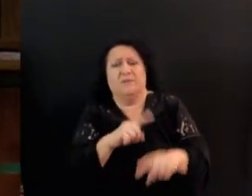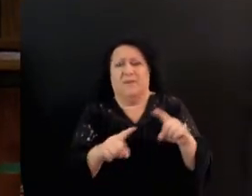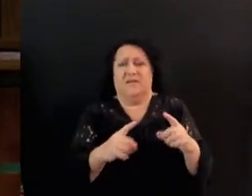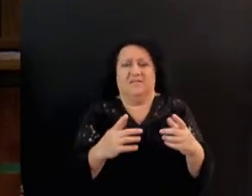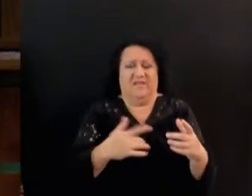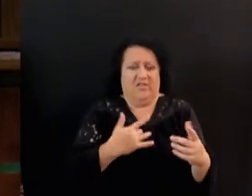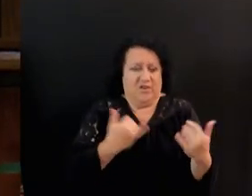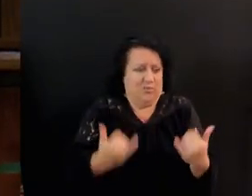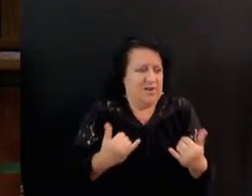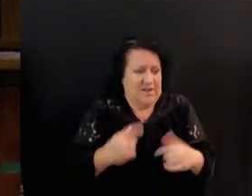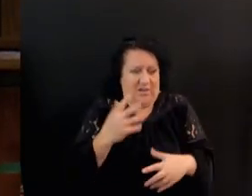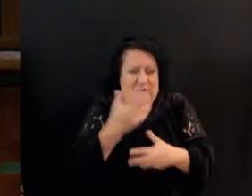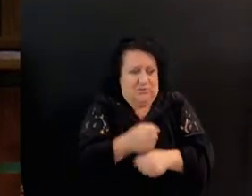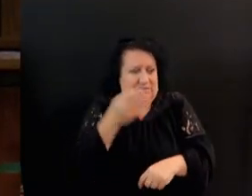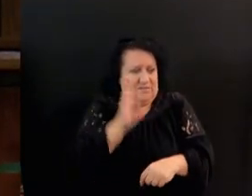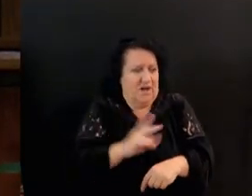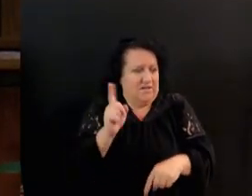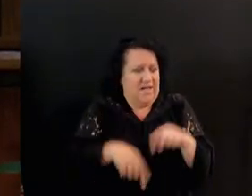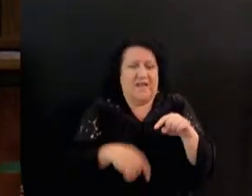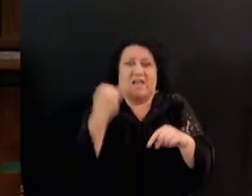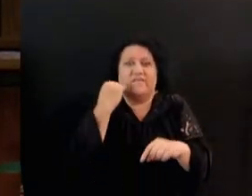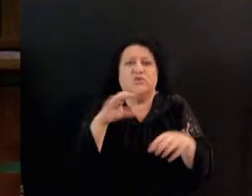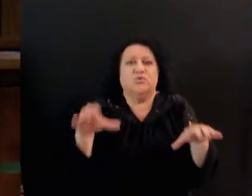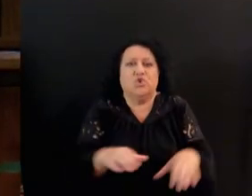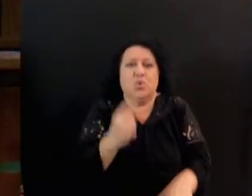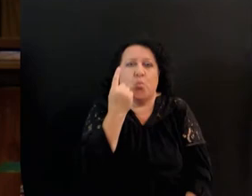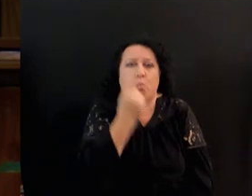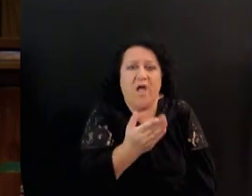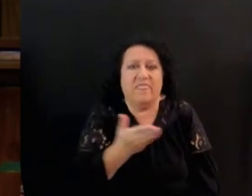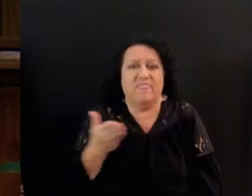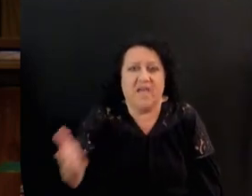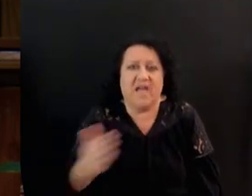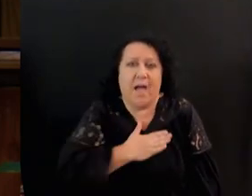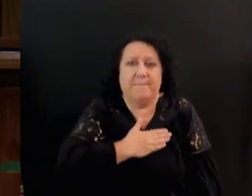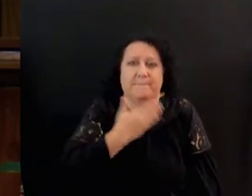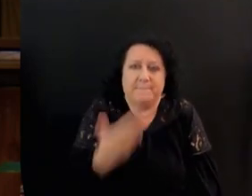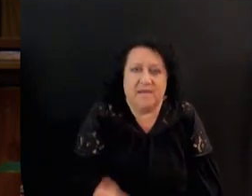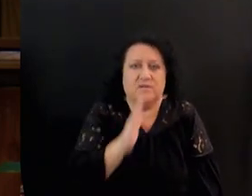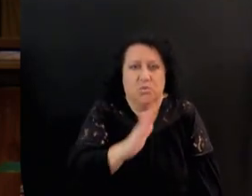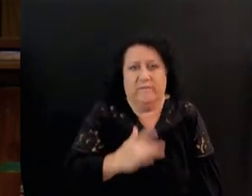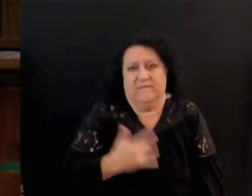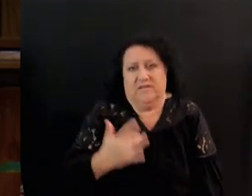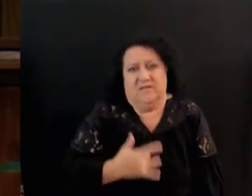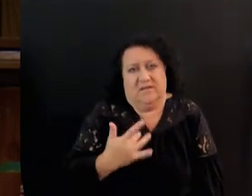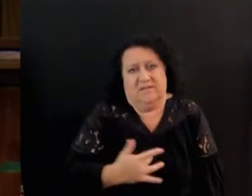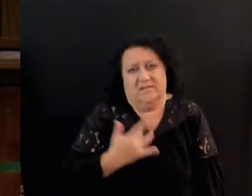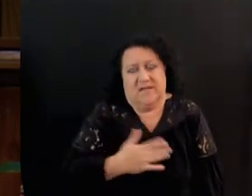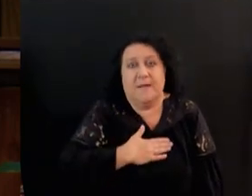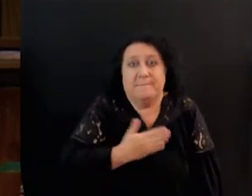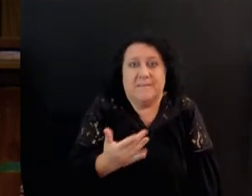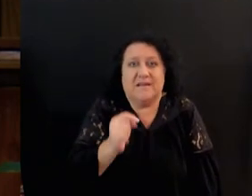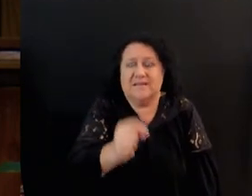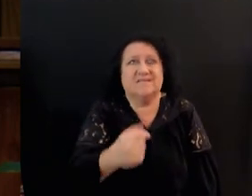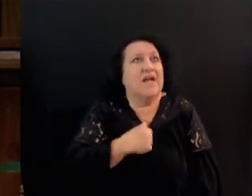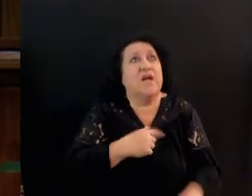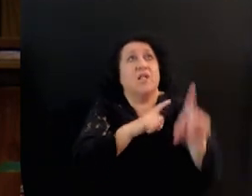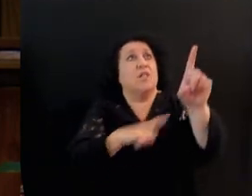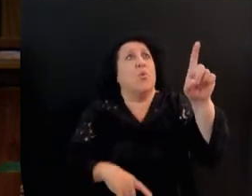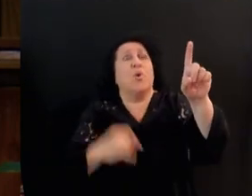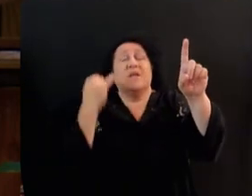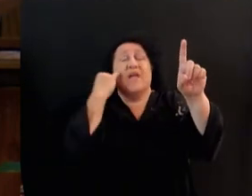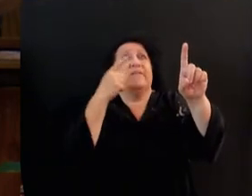you will do one thing and turn to Him and admit that to God, you can't hide that from Him anyway, and you ask Him, say, Lord, if you